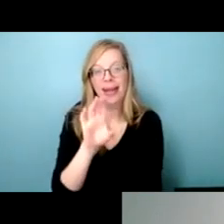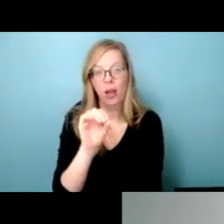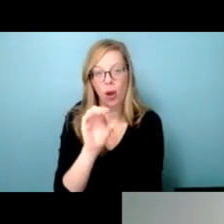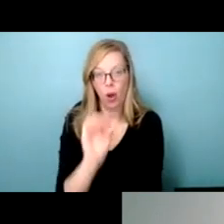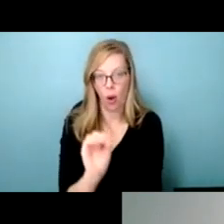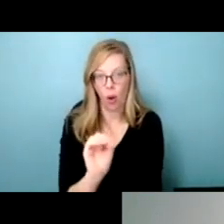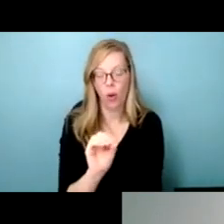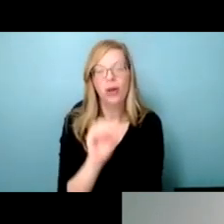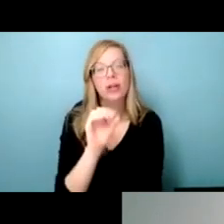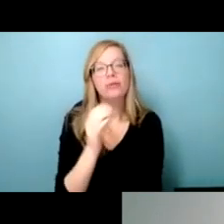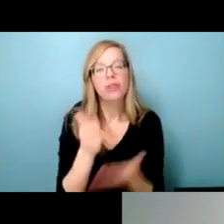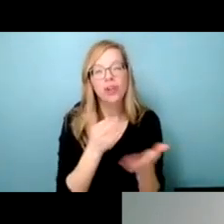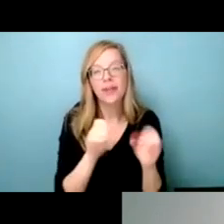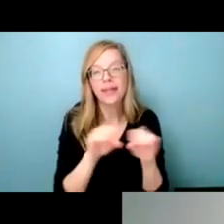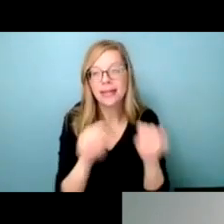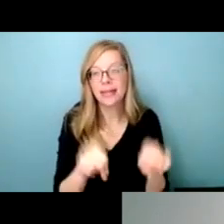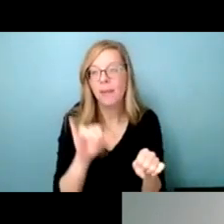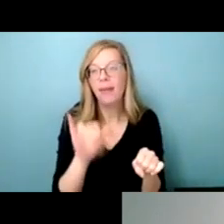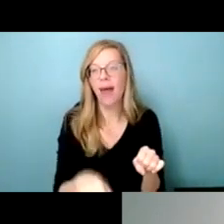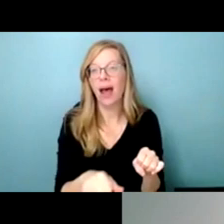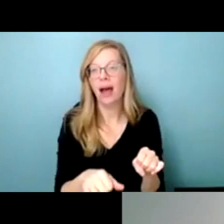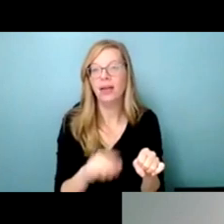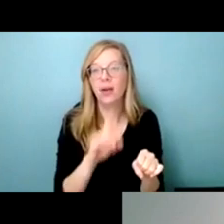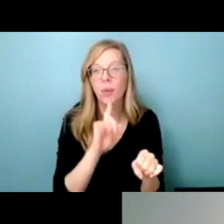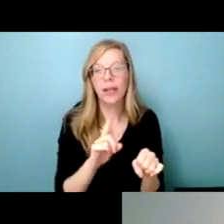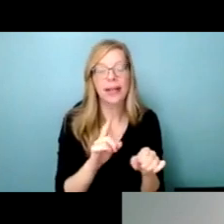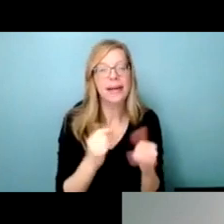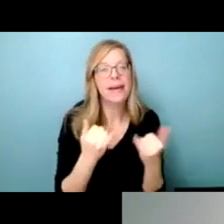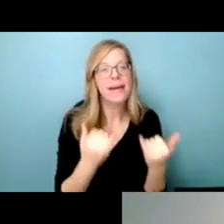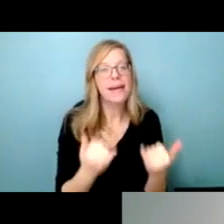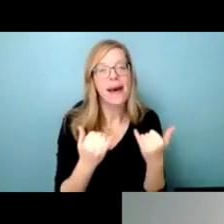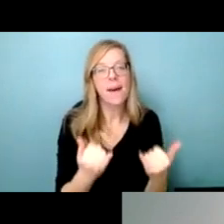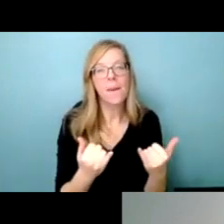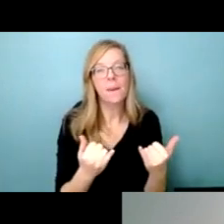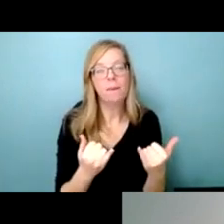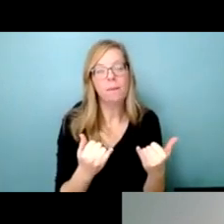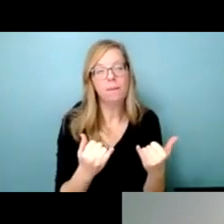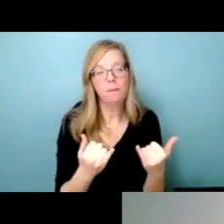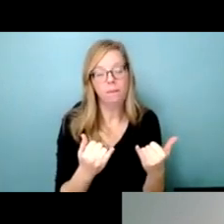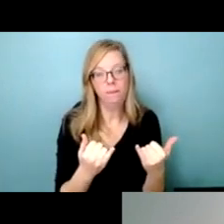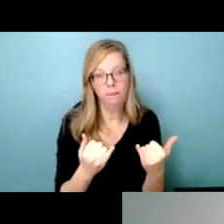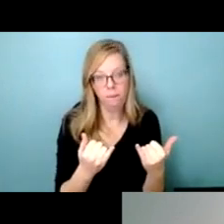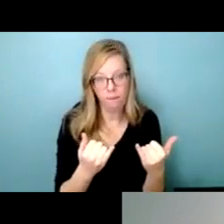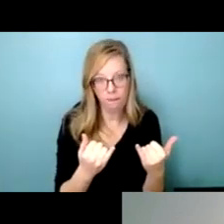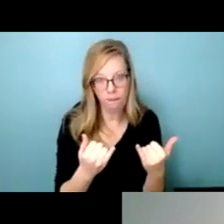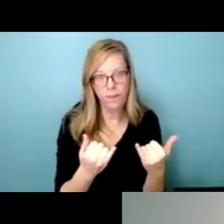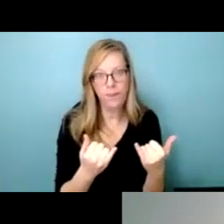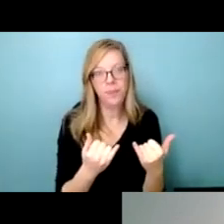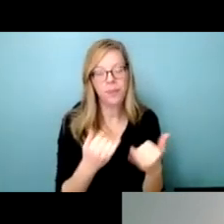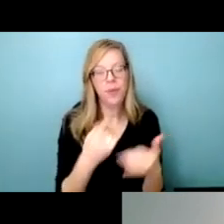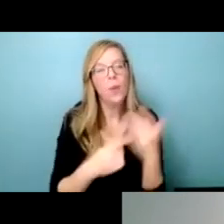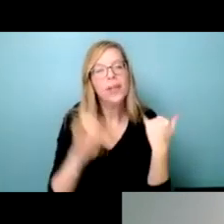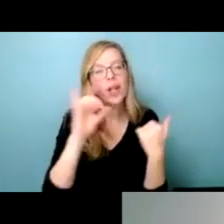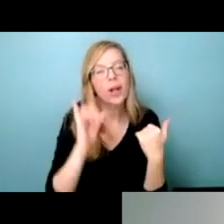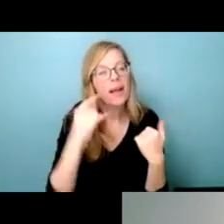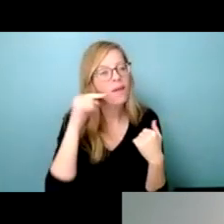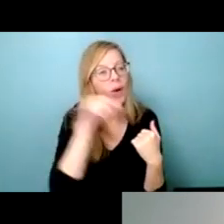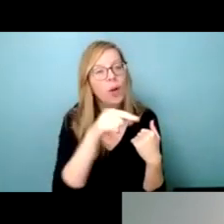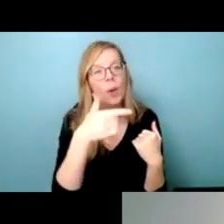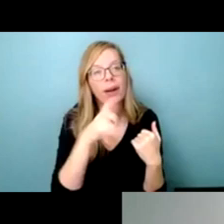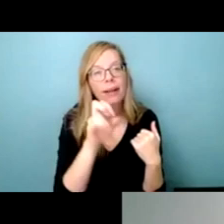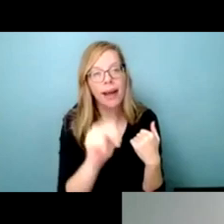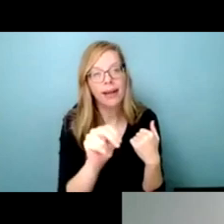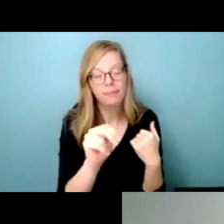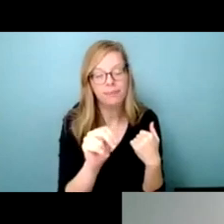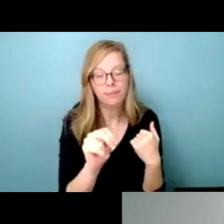like long-term sustainability and equally important. So what does this look like for you, Glenn, right now when